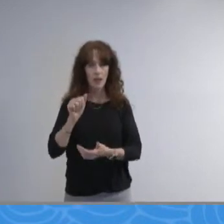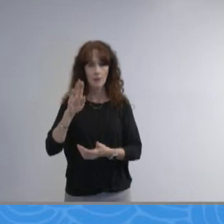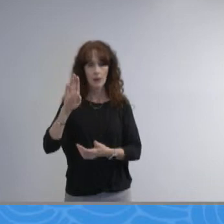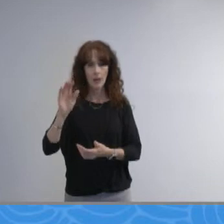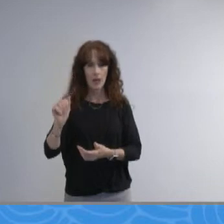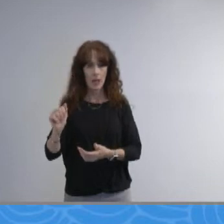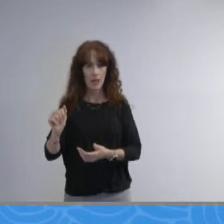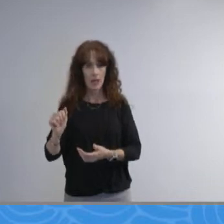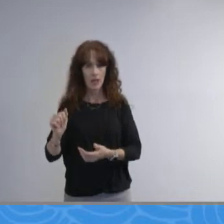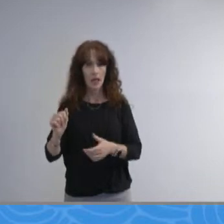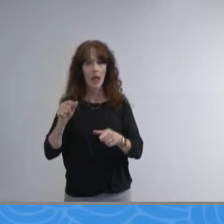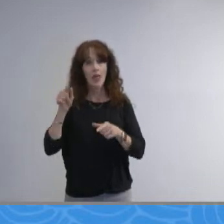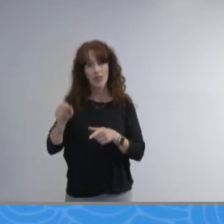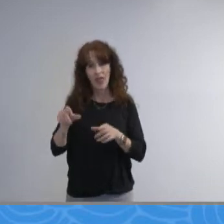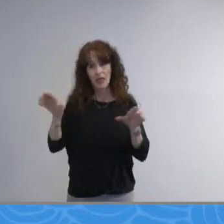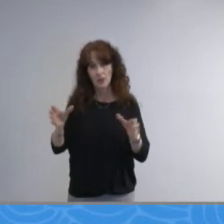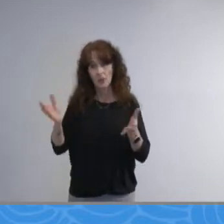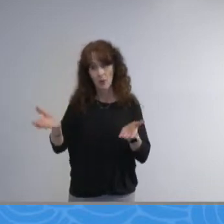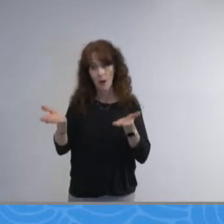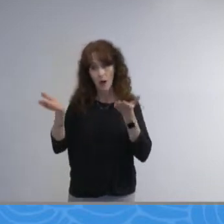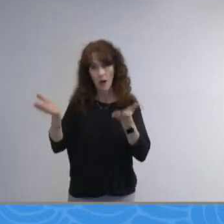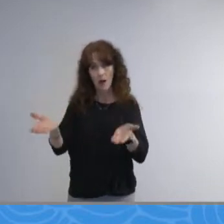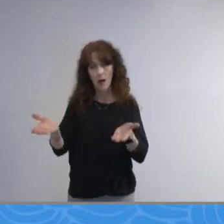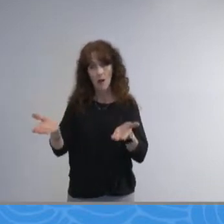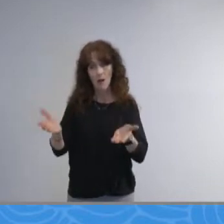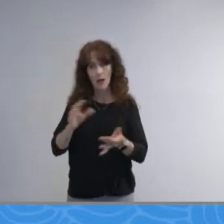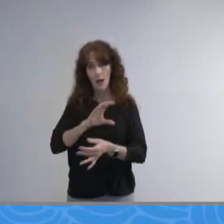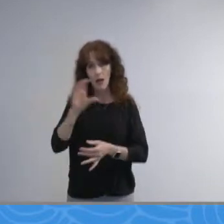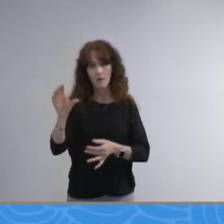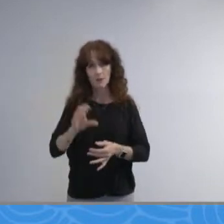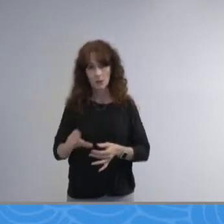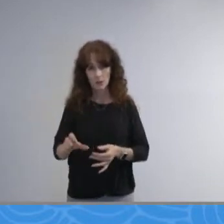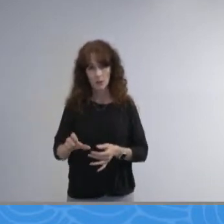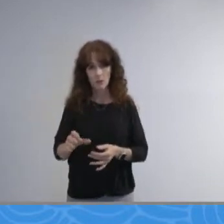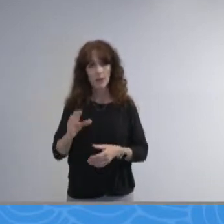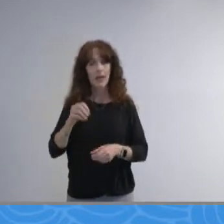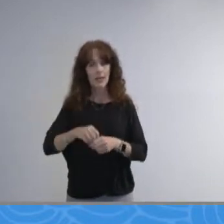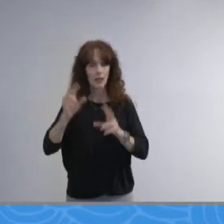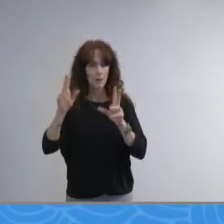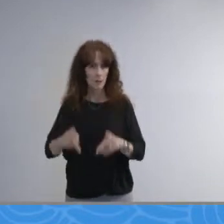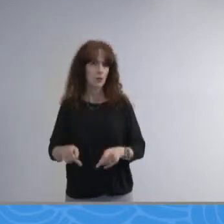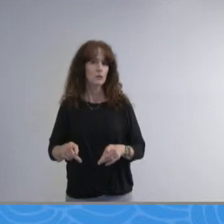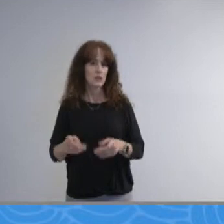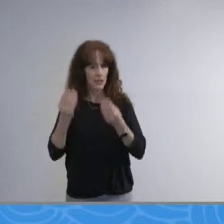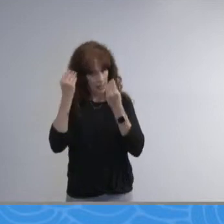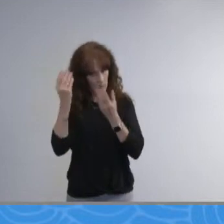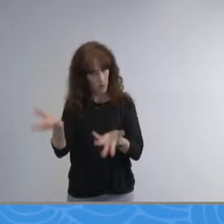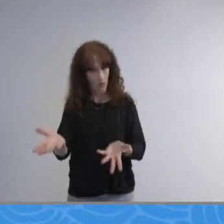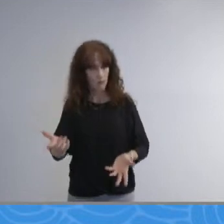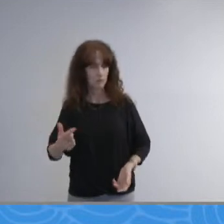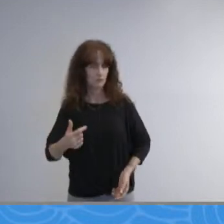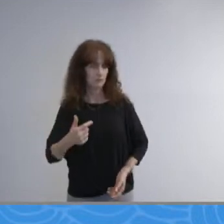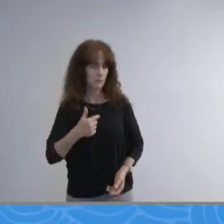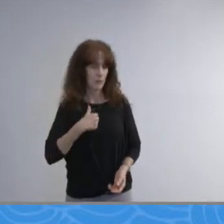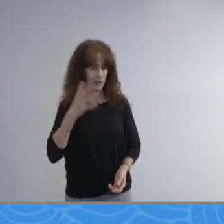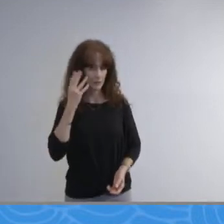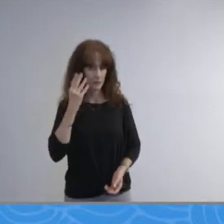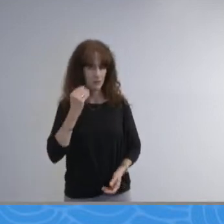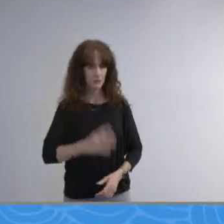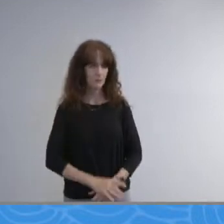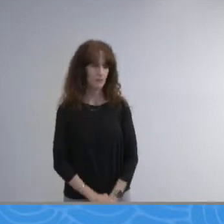so they do offer half Zoom and half in person, just to let you know.